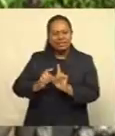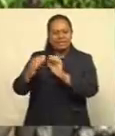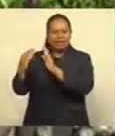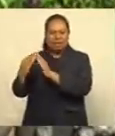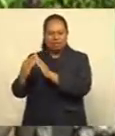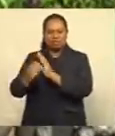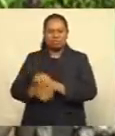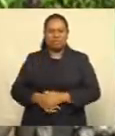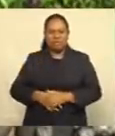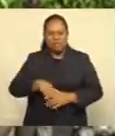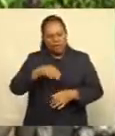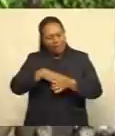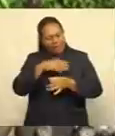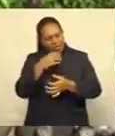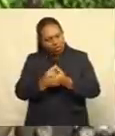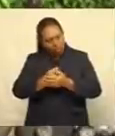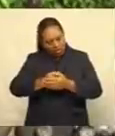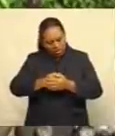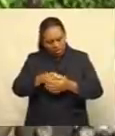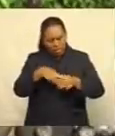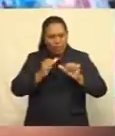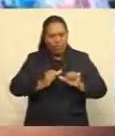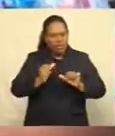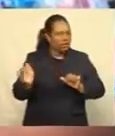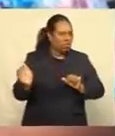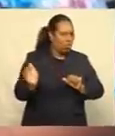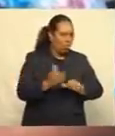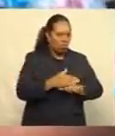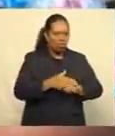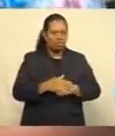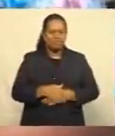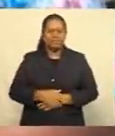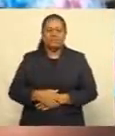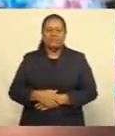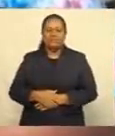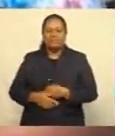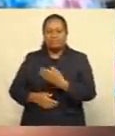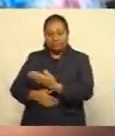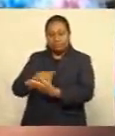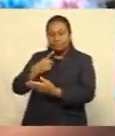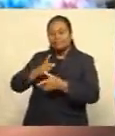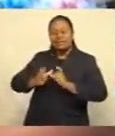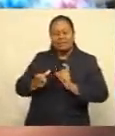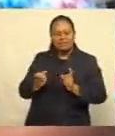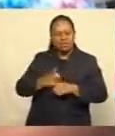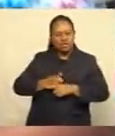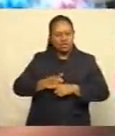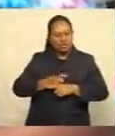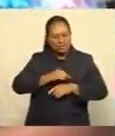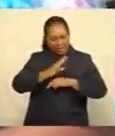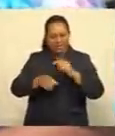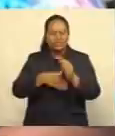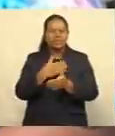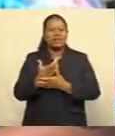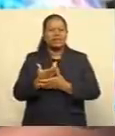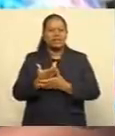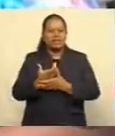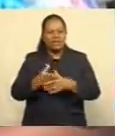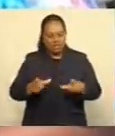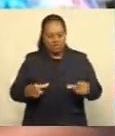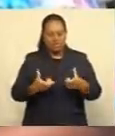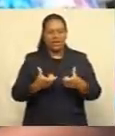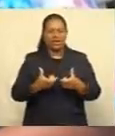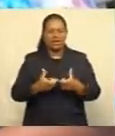that everyone is safe during this time. Climate change continues to be a daily challenge for villagers living here